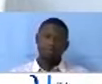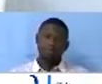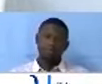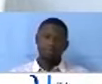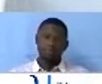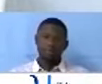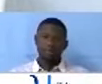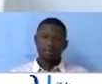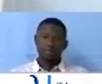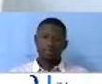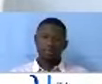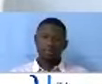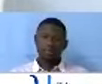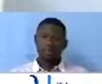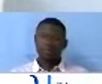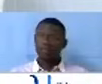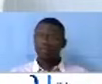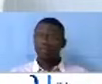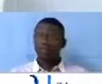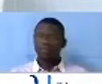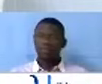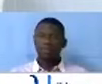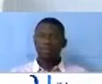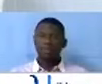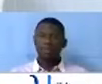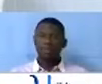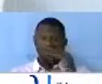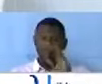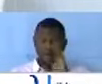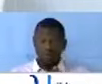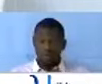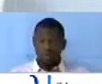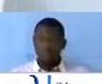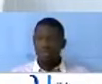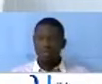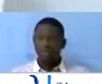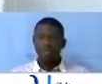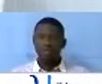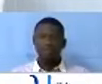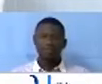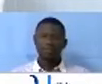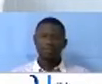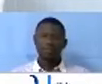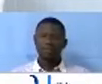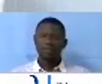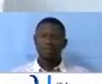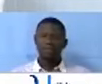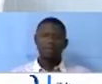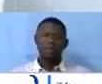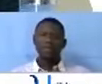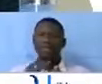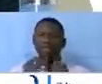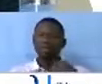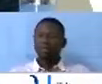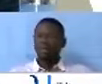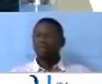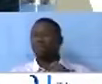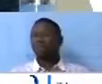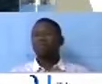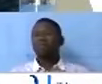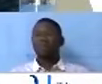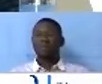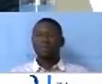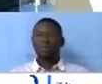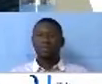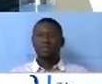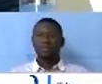I said it was going to be a suicidal thing. Well, nak akarute la won ci man. Why do you say it was going to be a